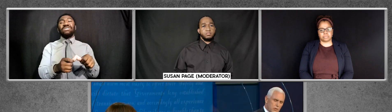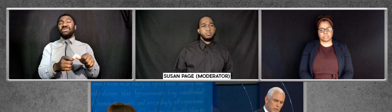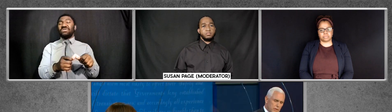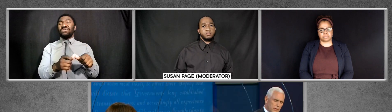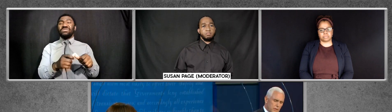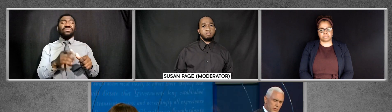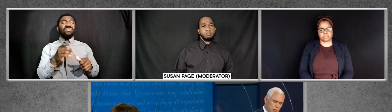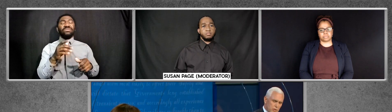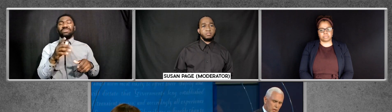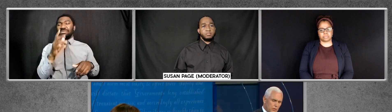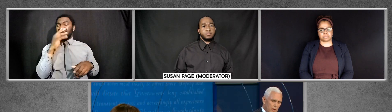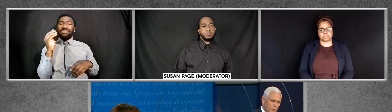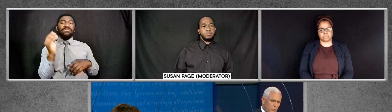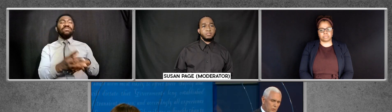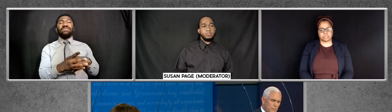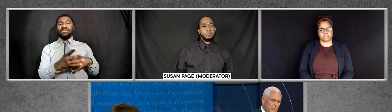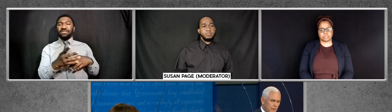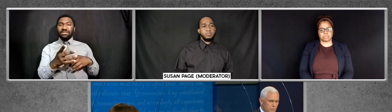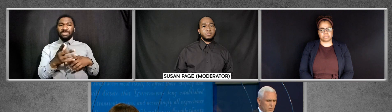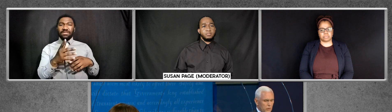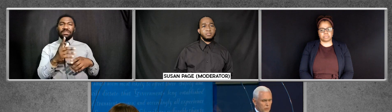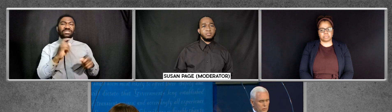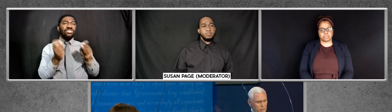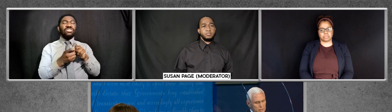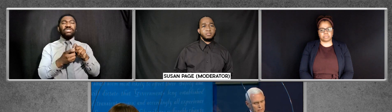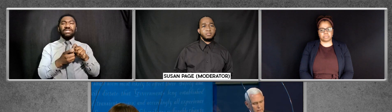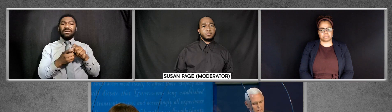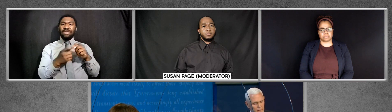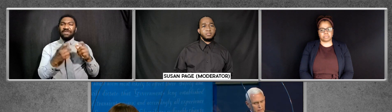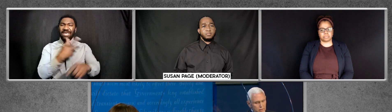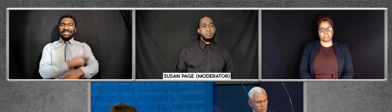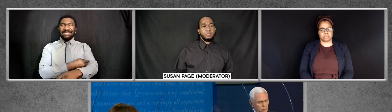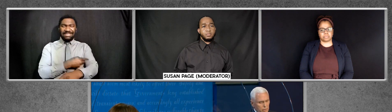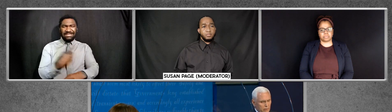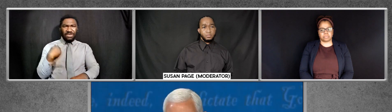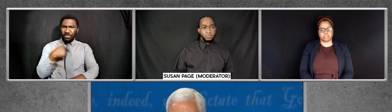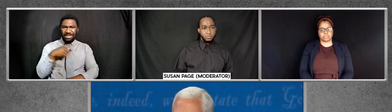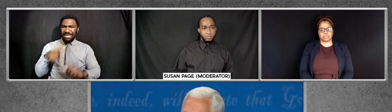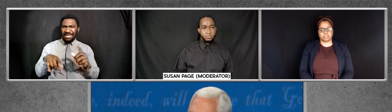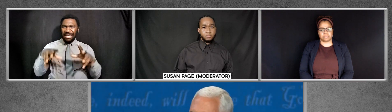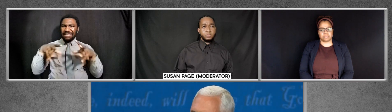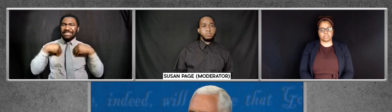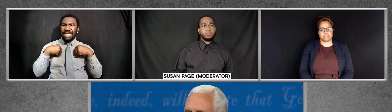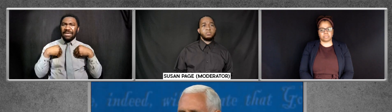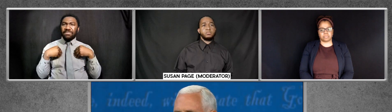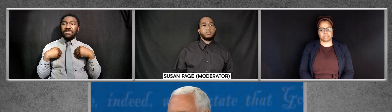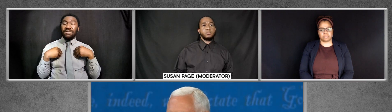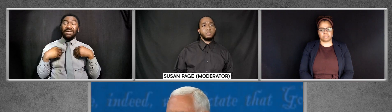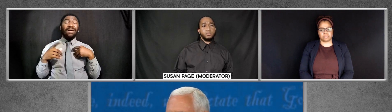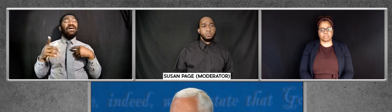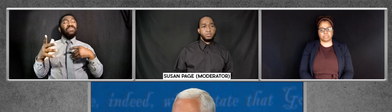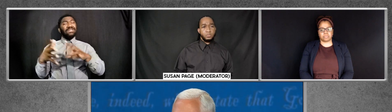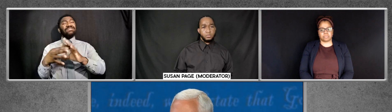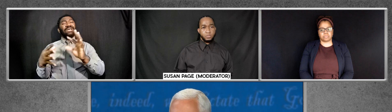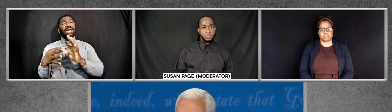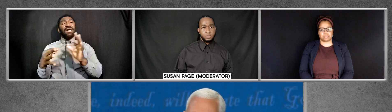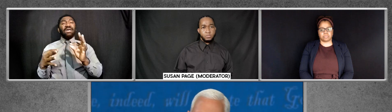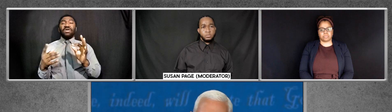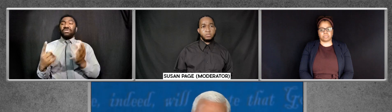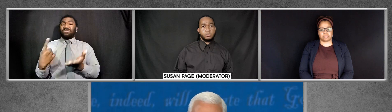is it's just unacceptable. And let me also say, the reality is when you talk about failure in